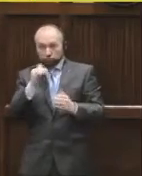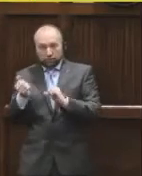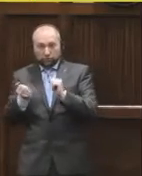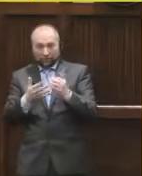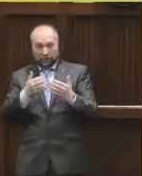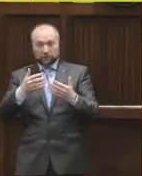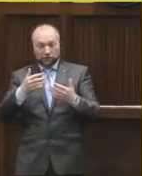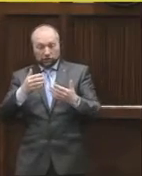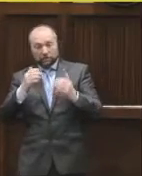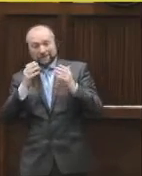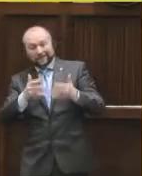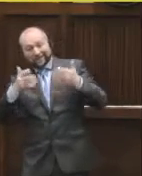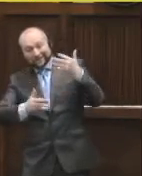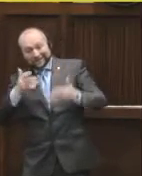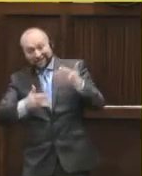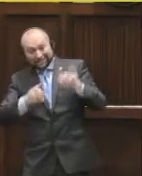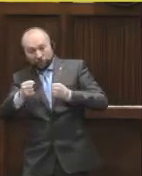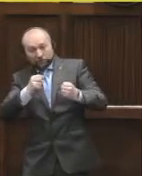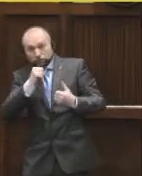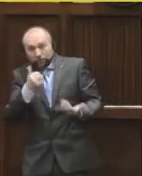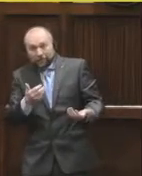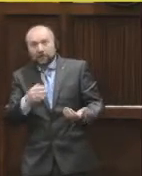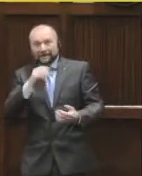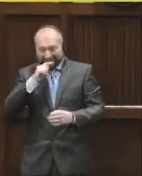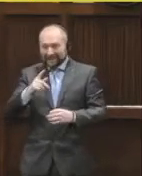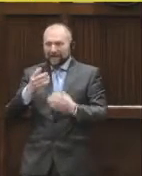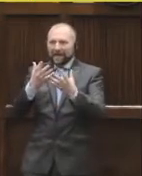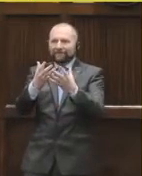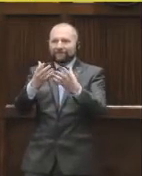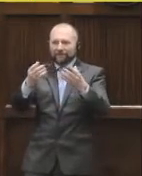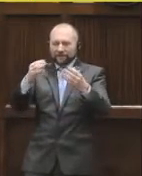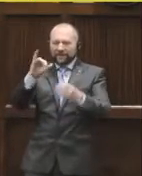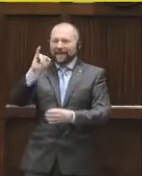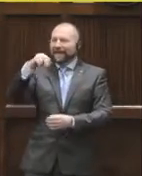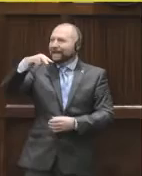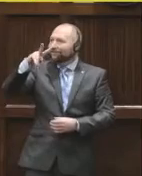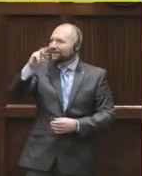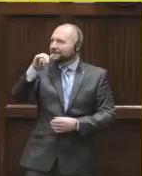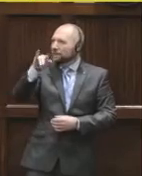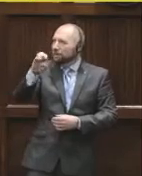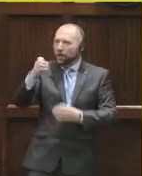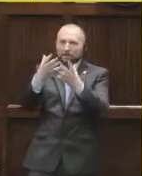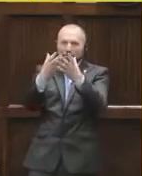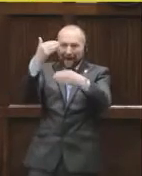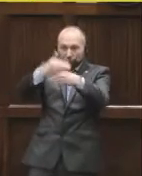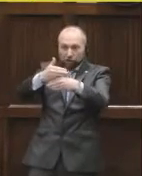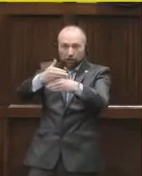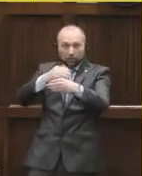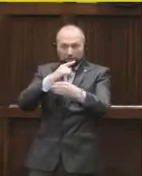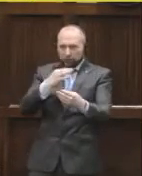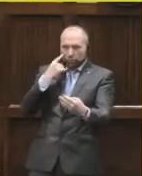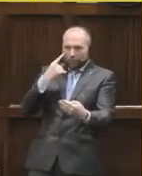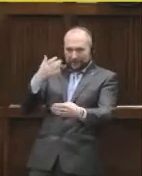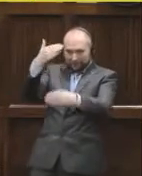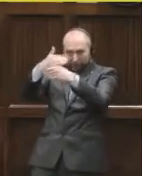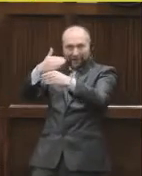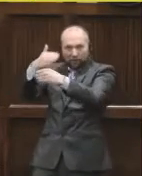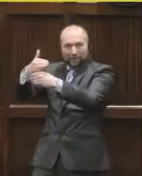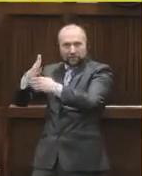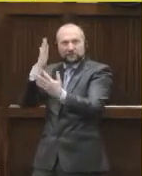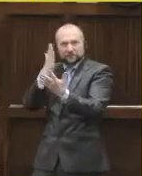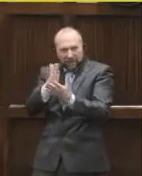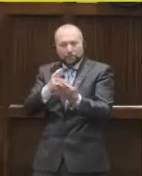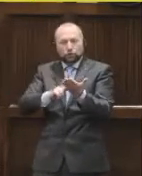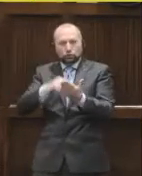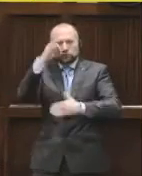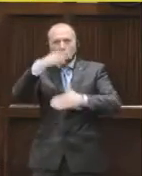invisible but very significant barrier to accessing basic state services. And I note that the National Disability